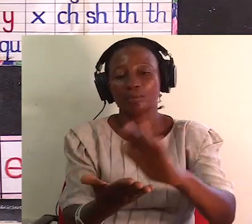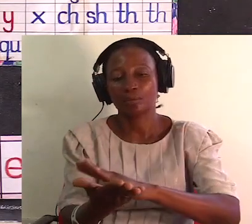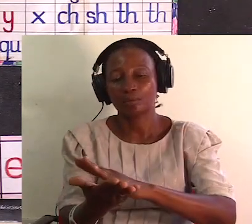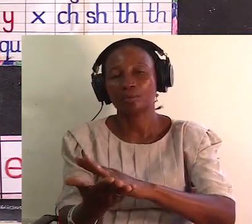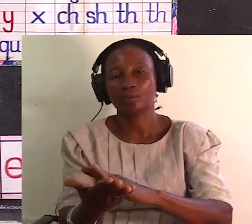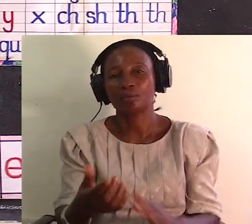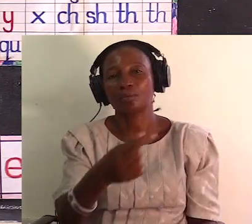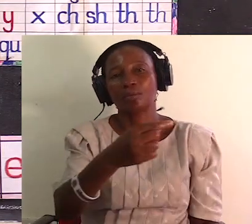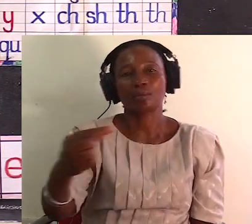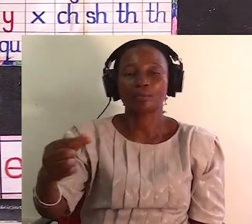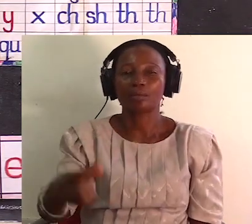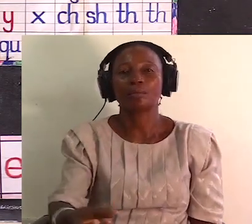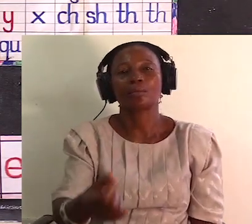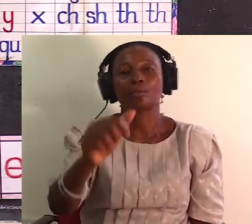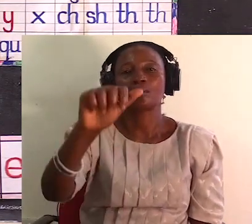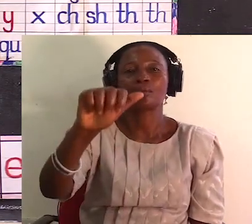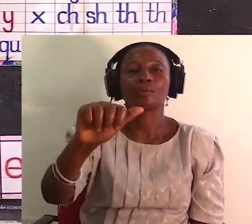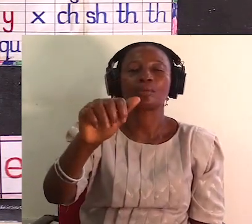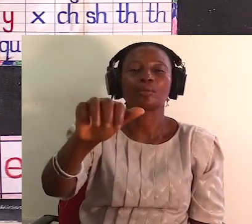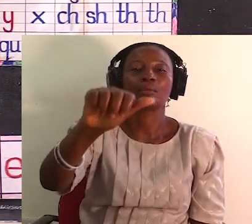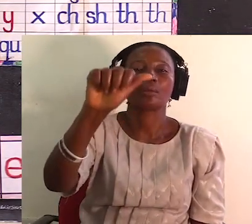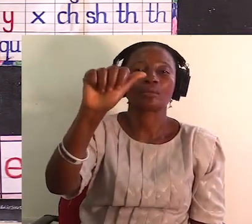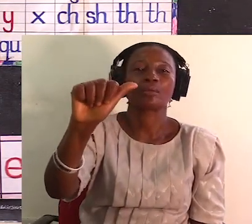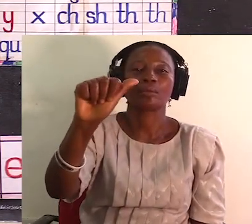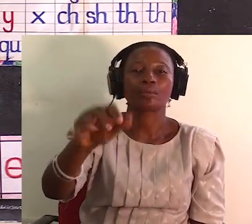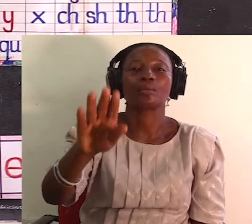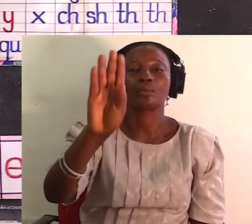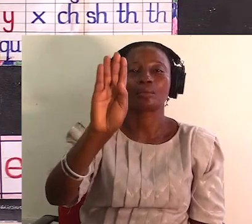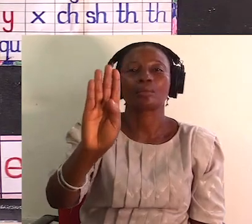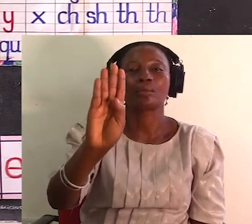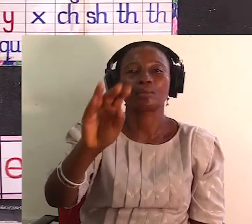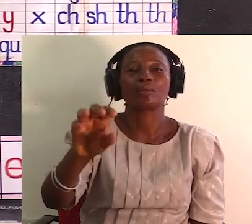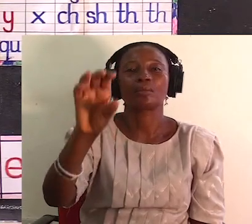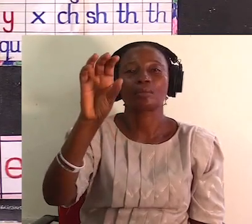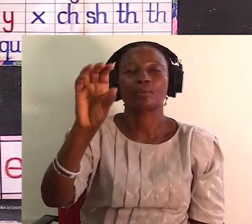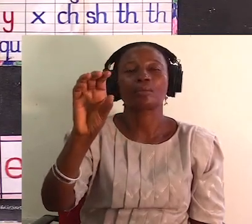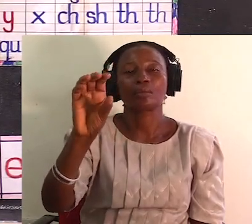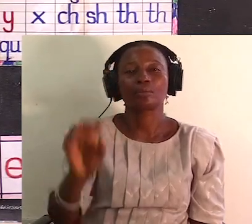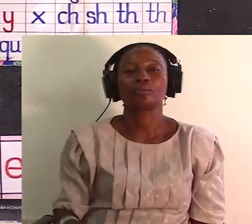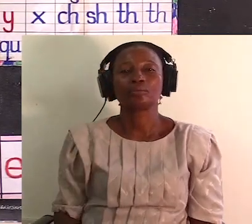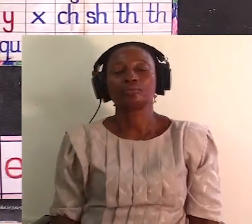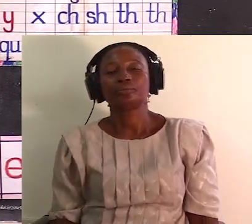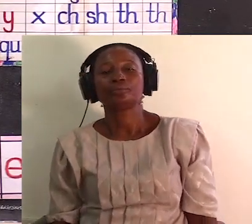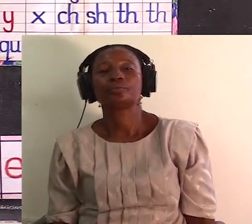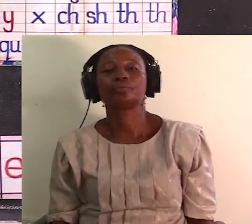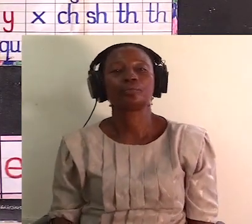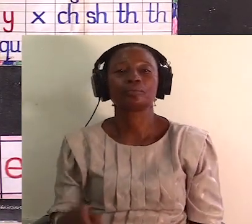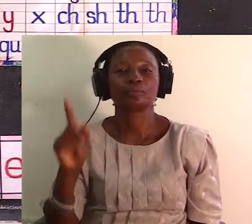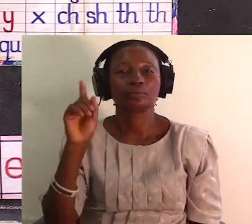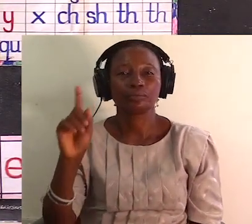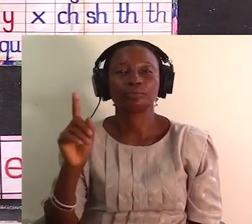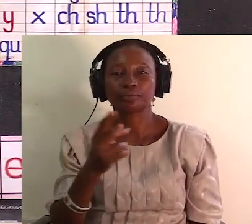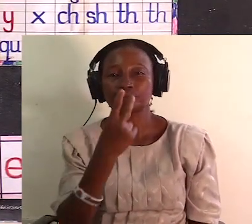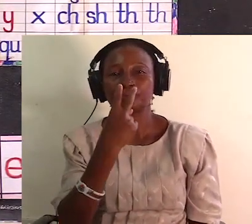are named A, B, C. So if you are listening or if you